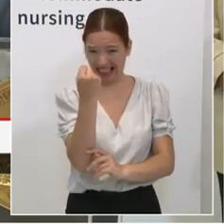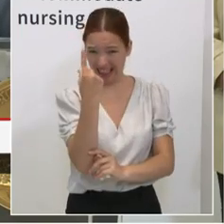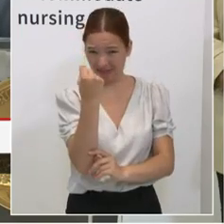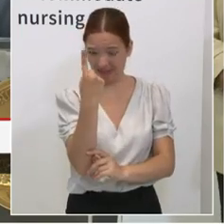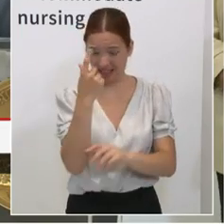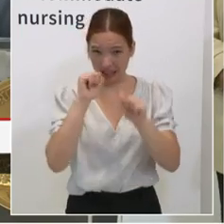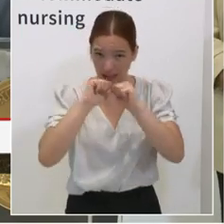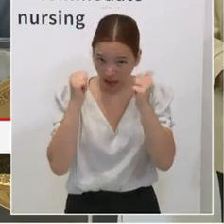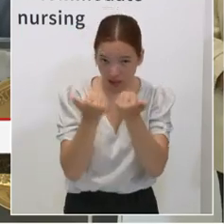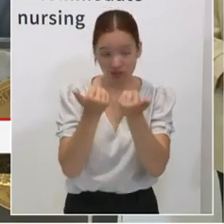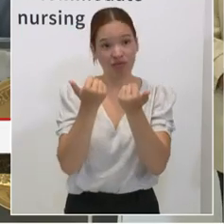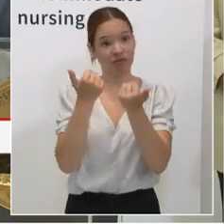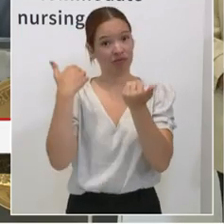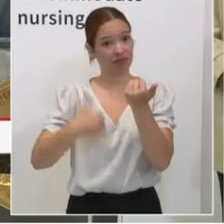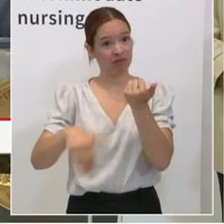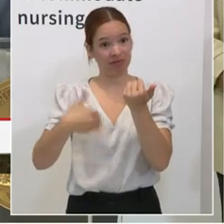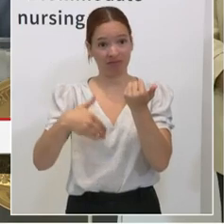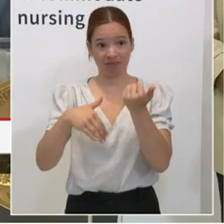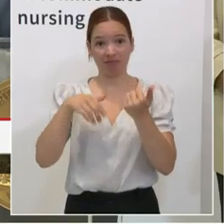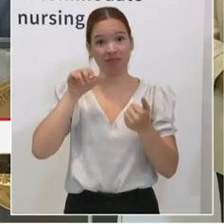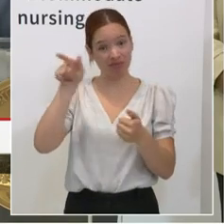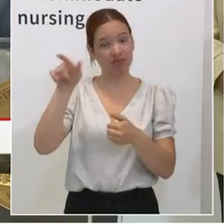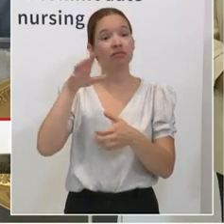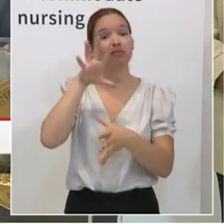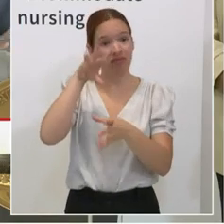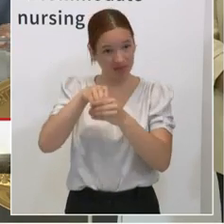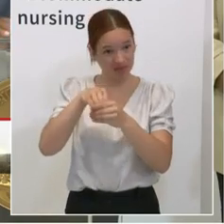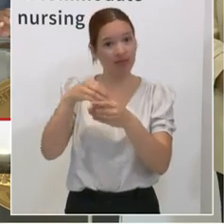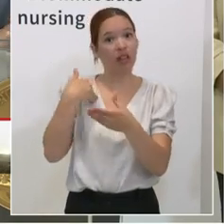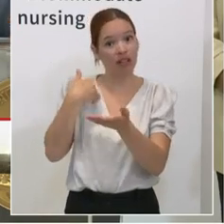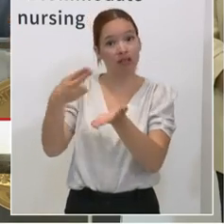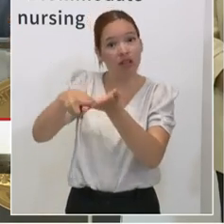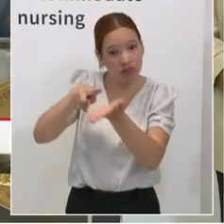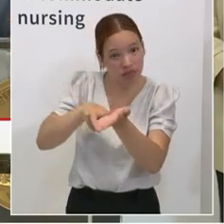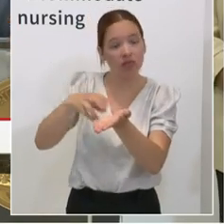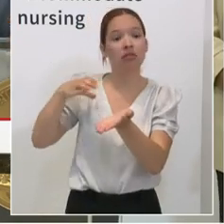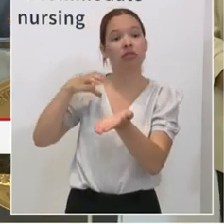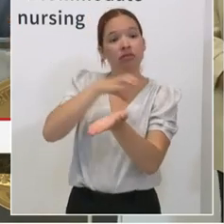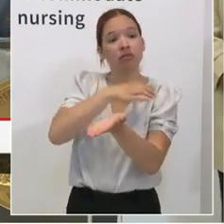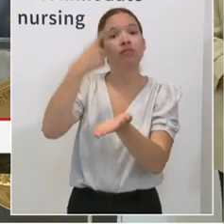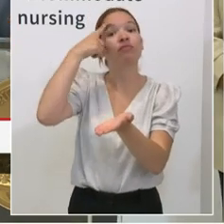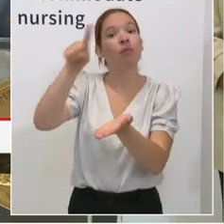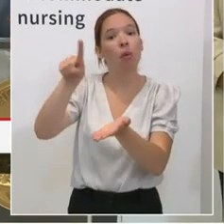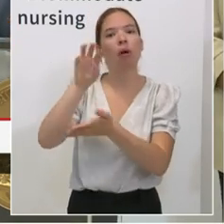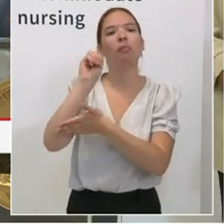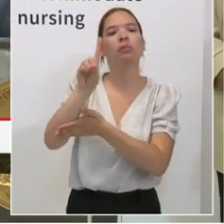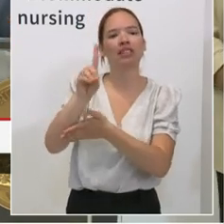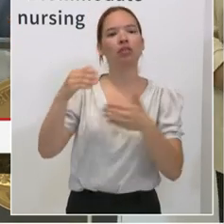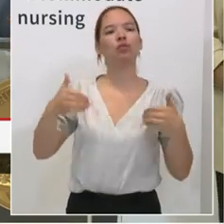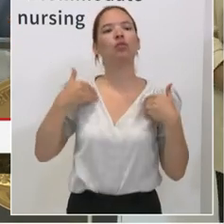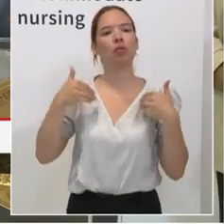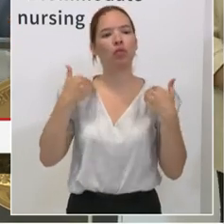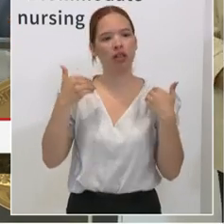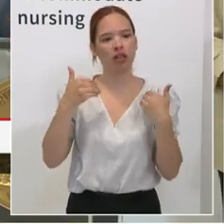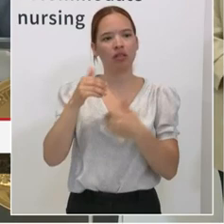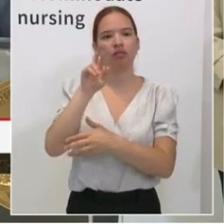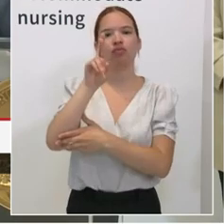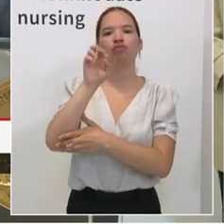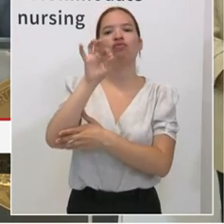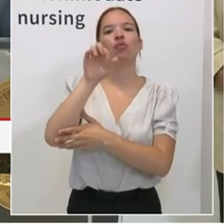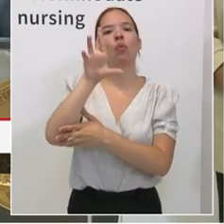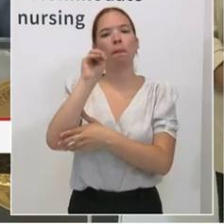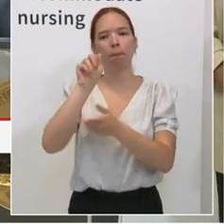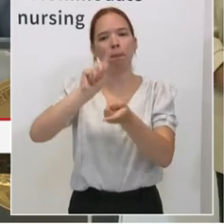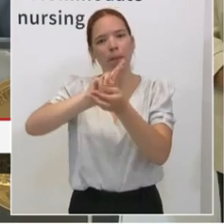Council, a role which he was charged, where he was charged with identifying and making recommendations to mitigate